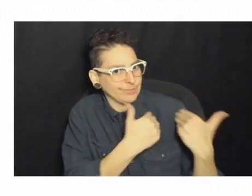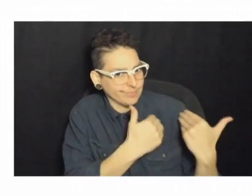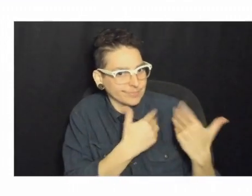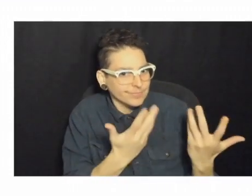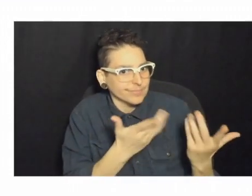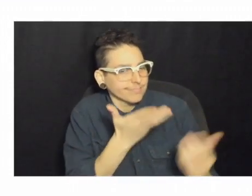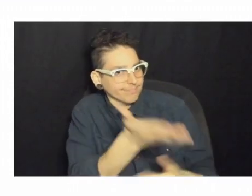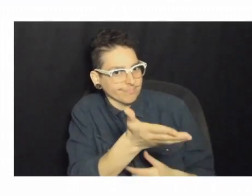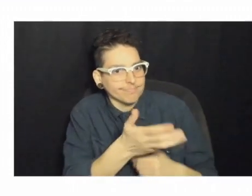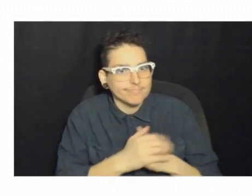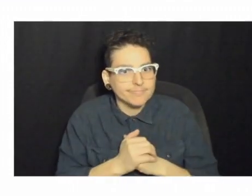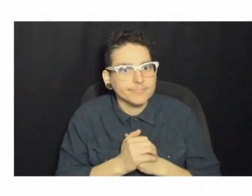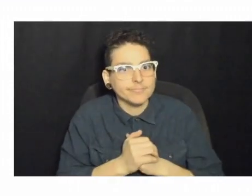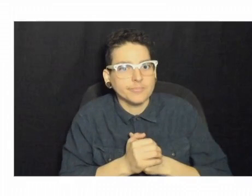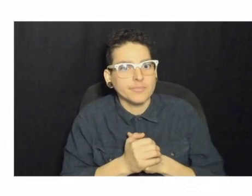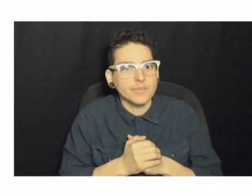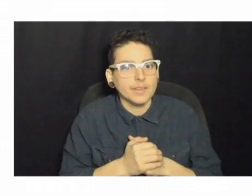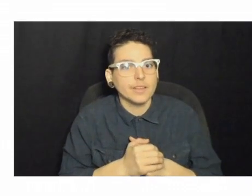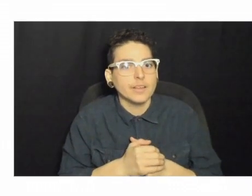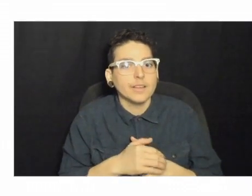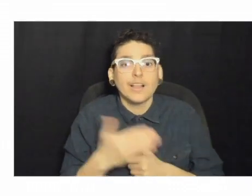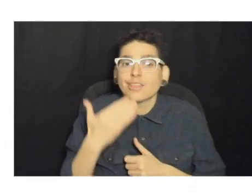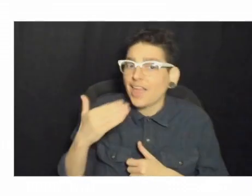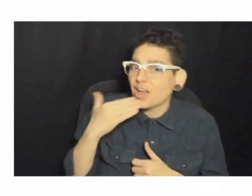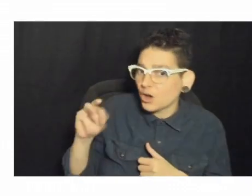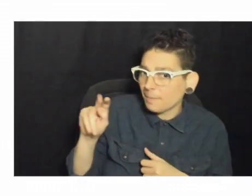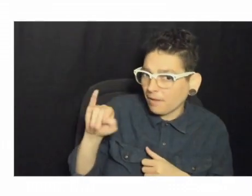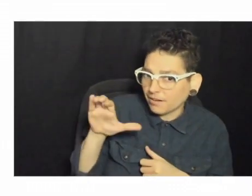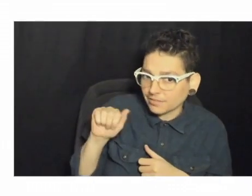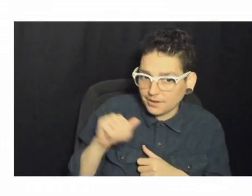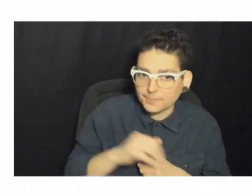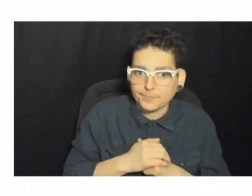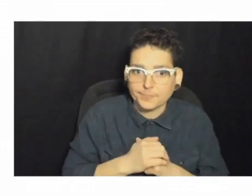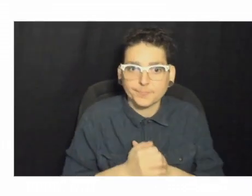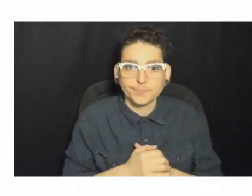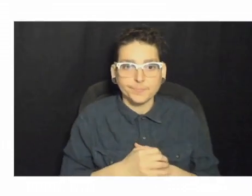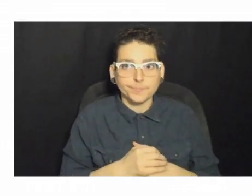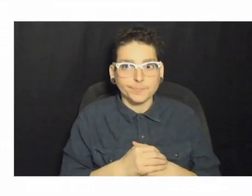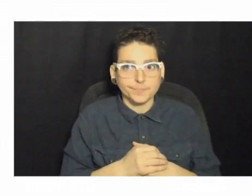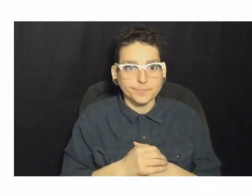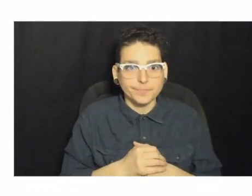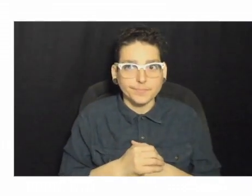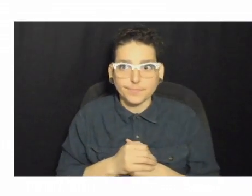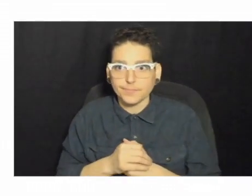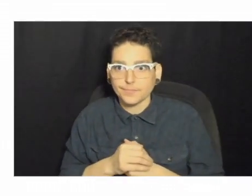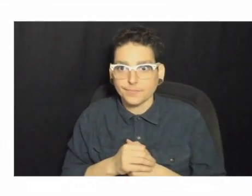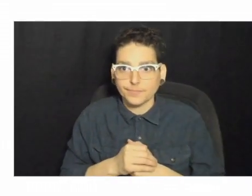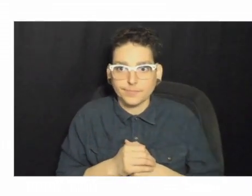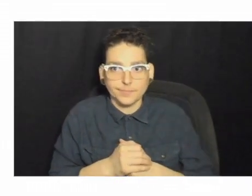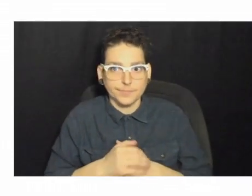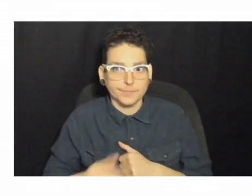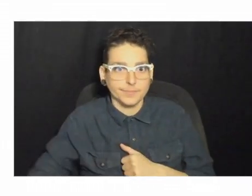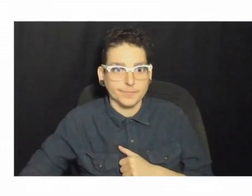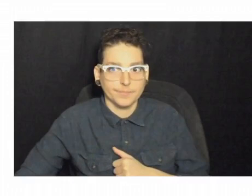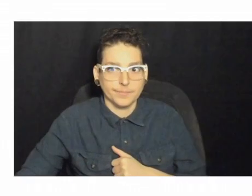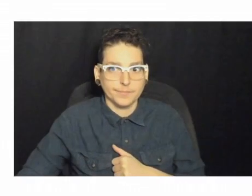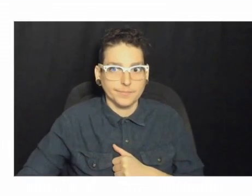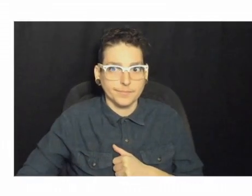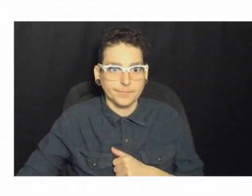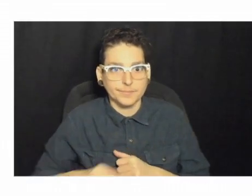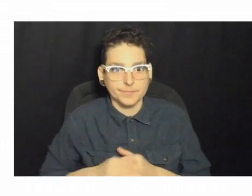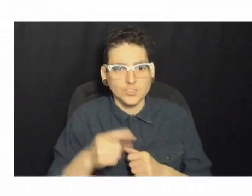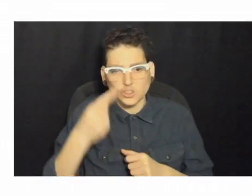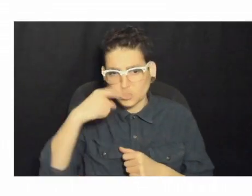our panels yesterday, just sent something in the chat. Marion, I'm wondering if you could come off mute and talk a little bit